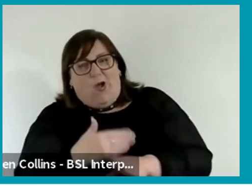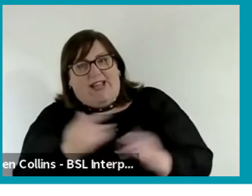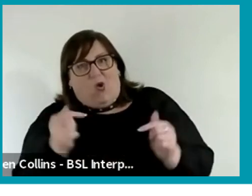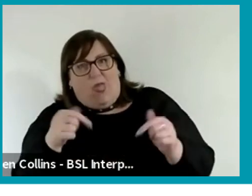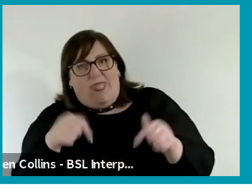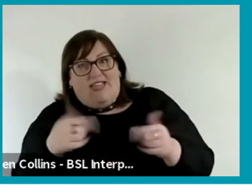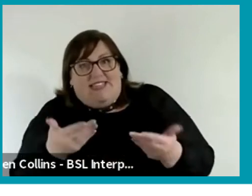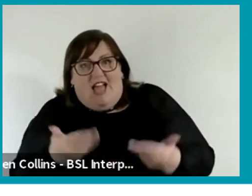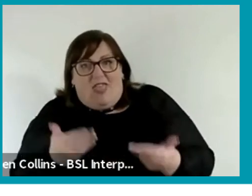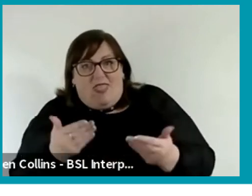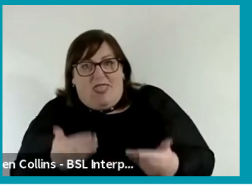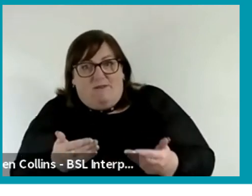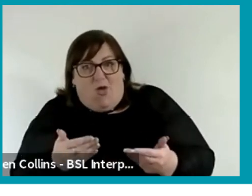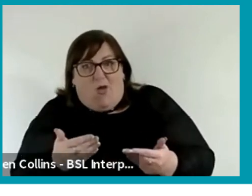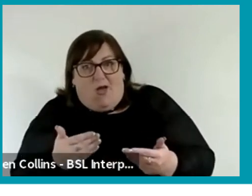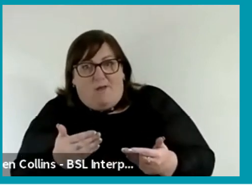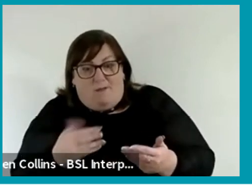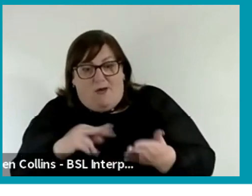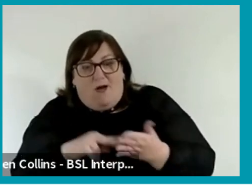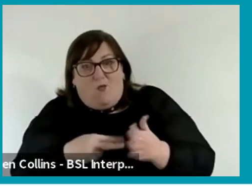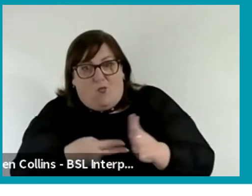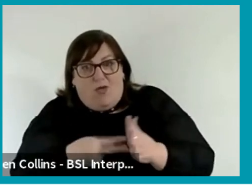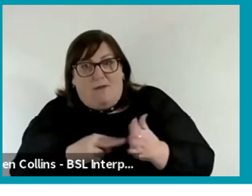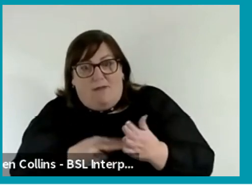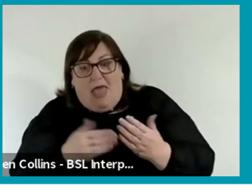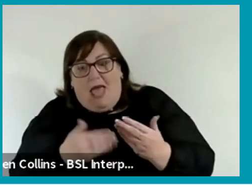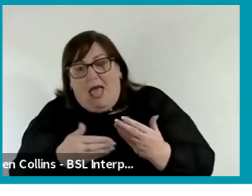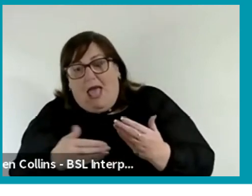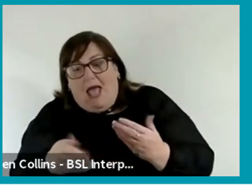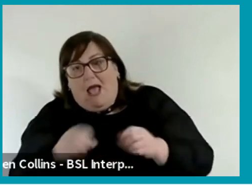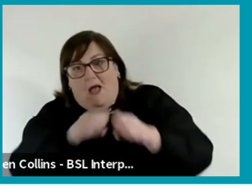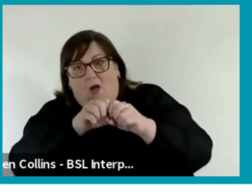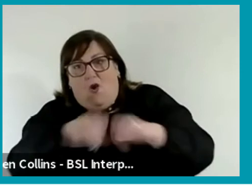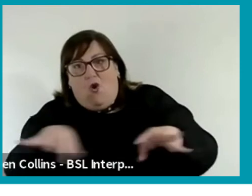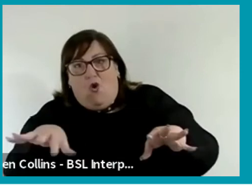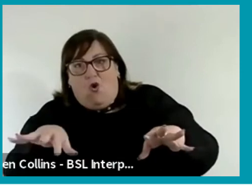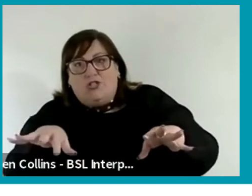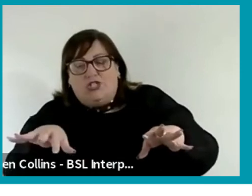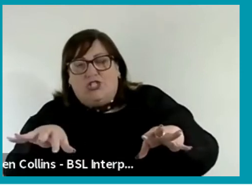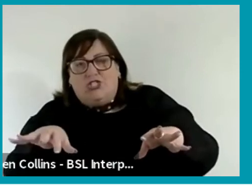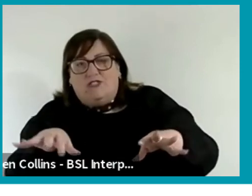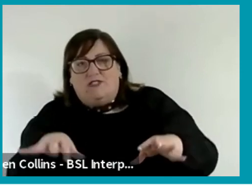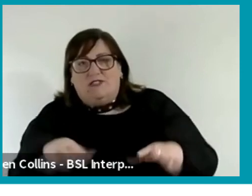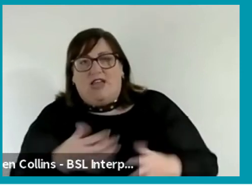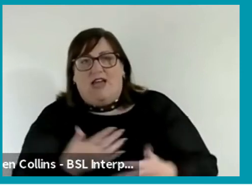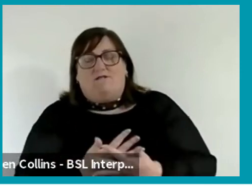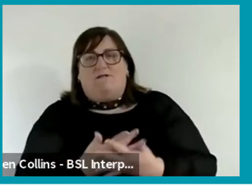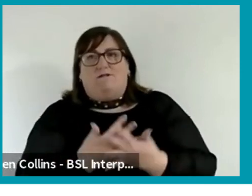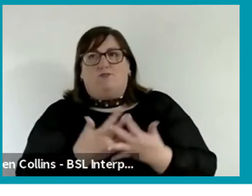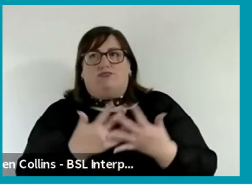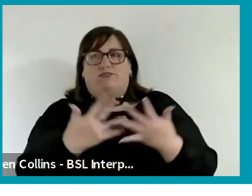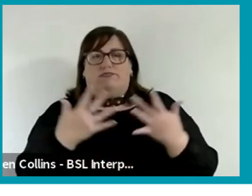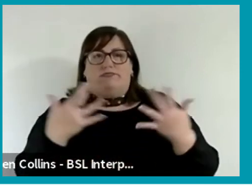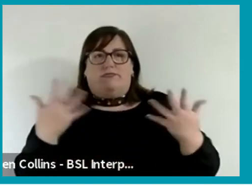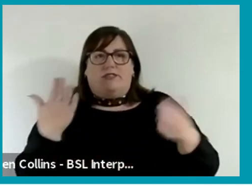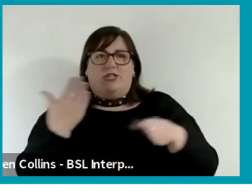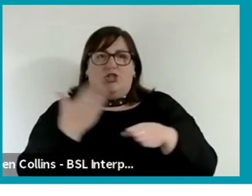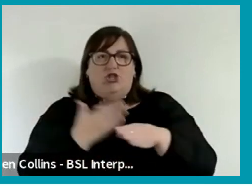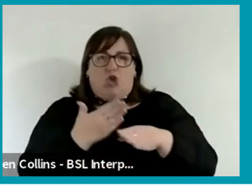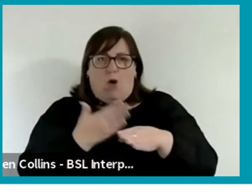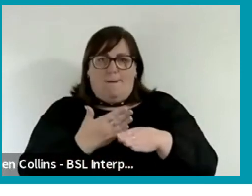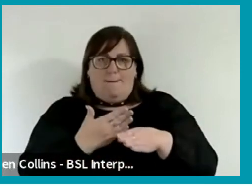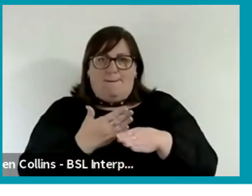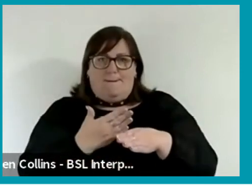us. We think nowadays there are a lot of jobs where hands-on